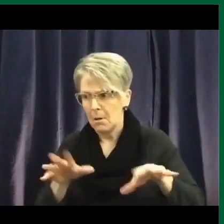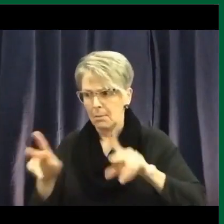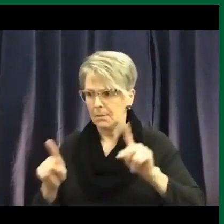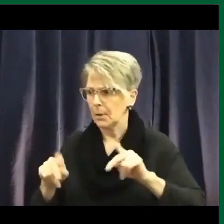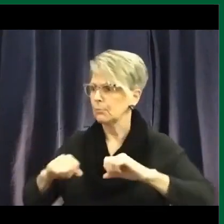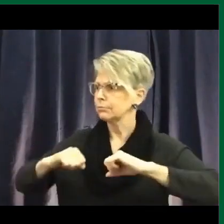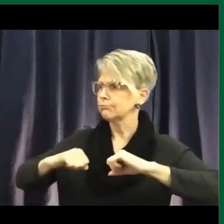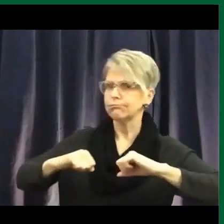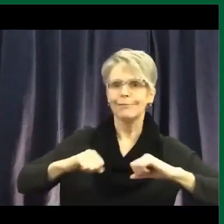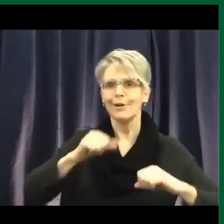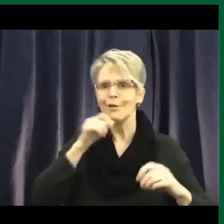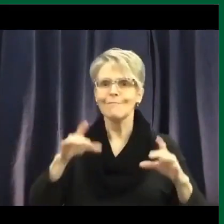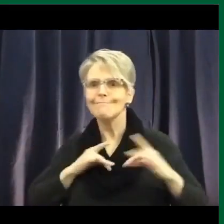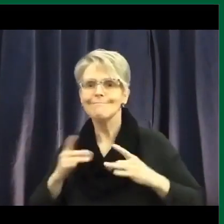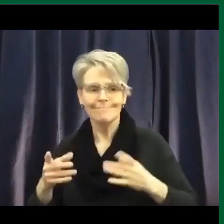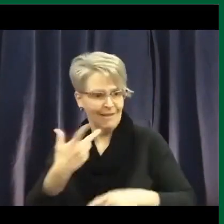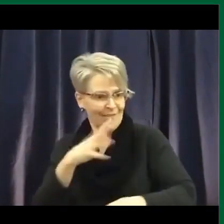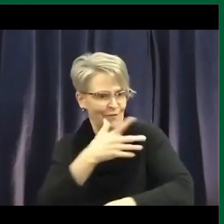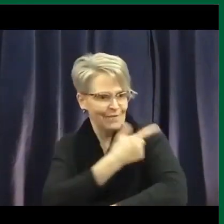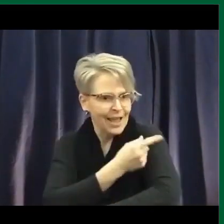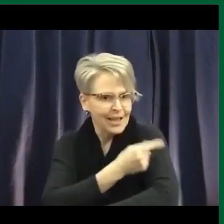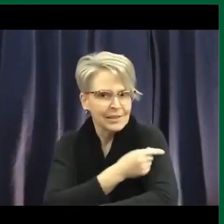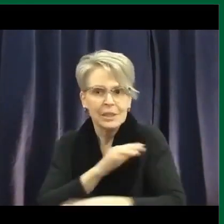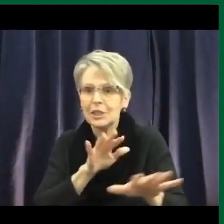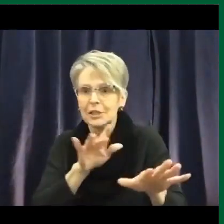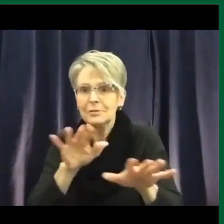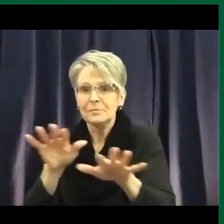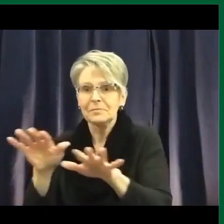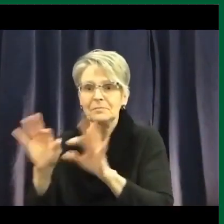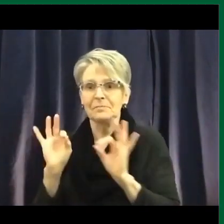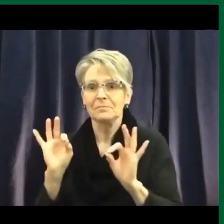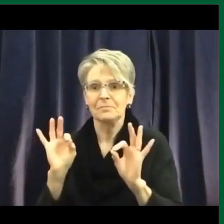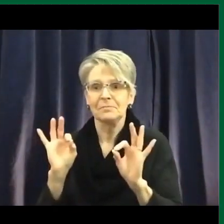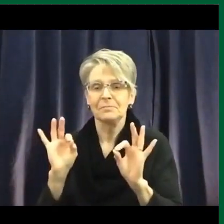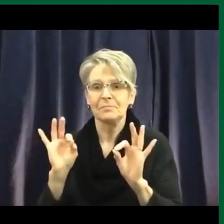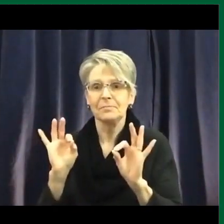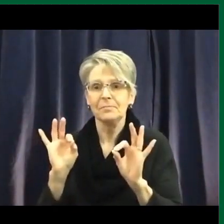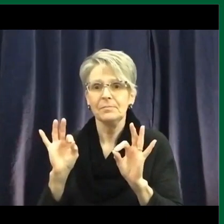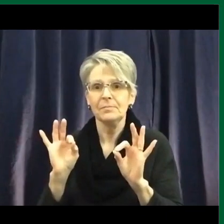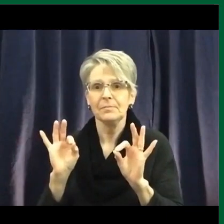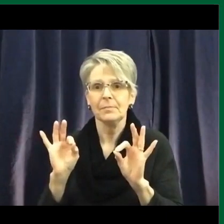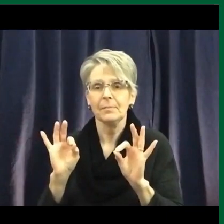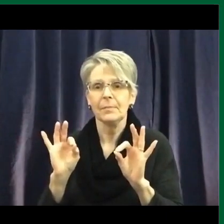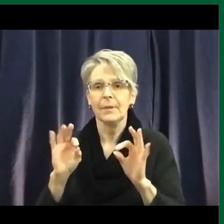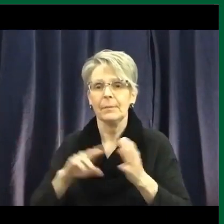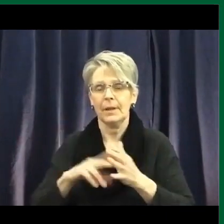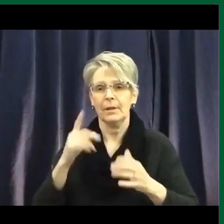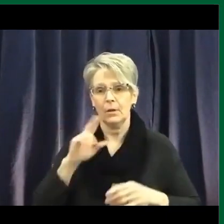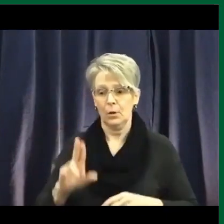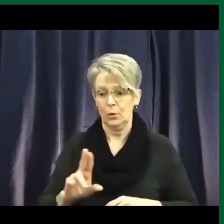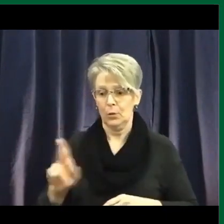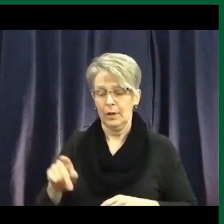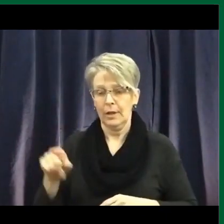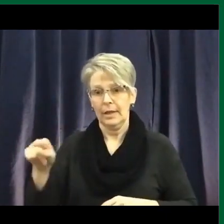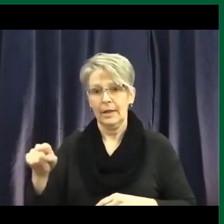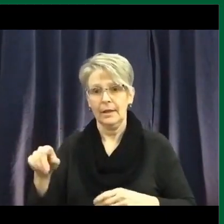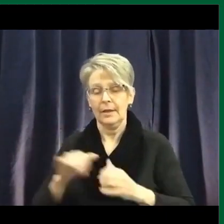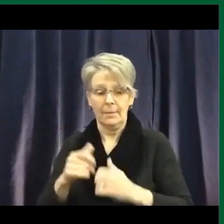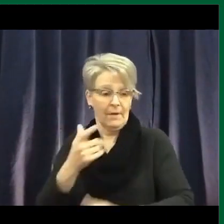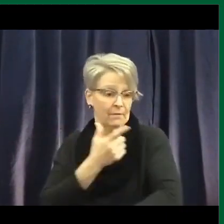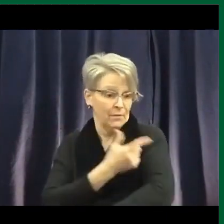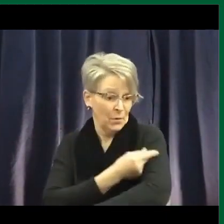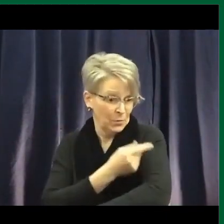concern are, they're through Iran, they disrupted the plans in the UK, where just as vaccination was started,